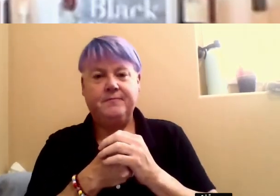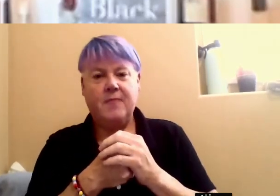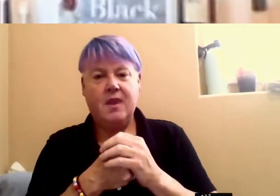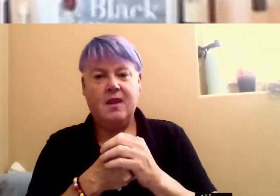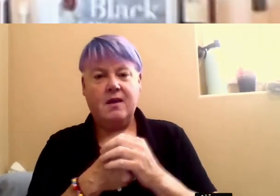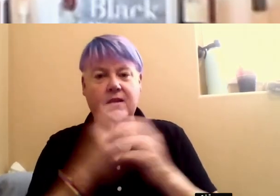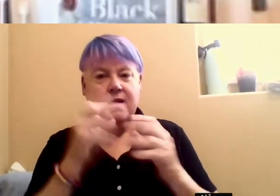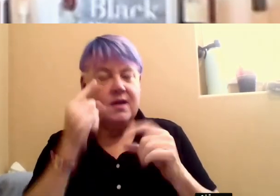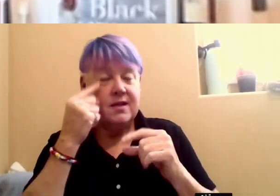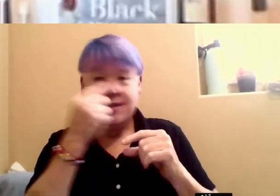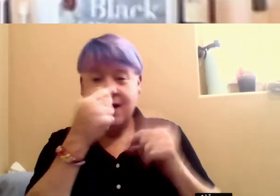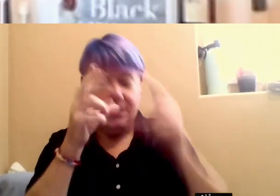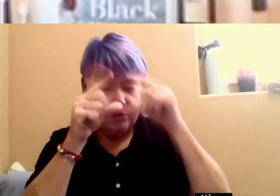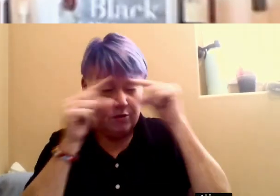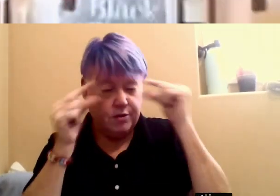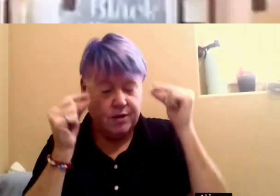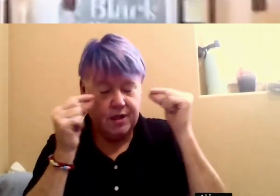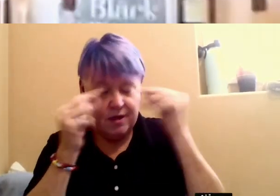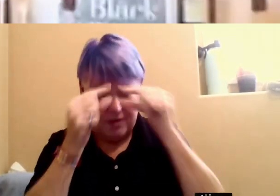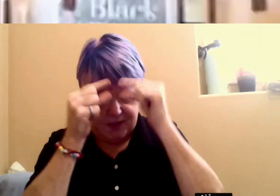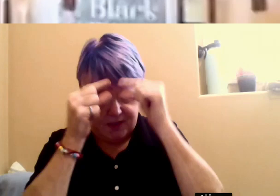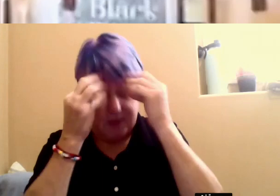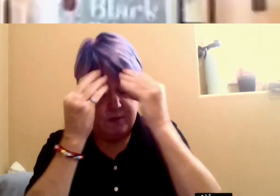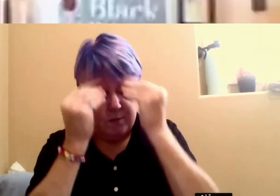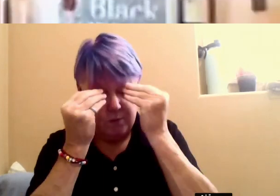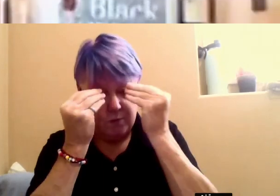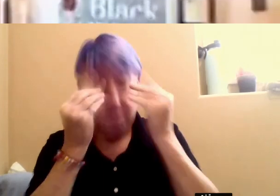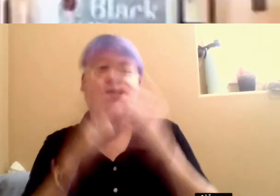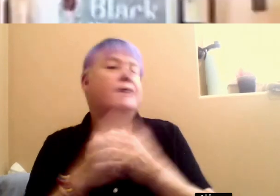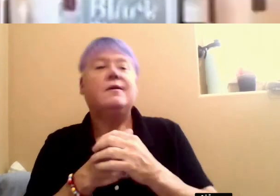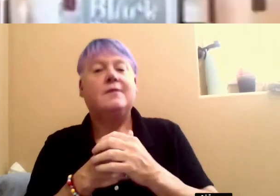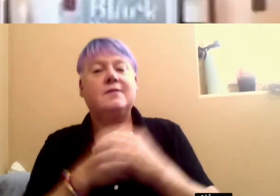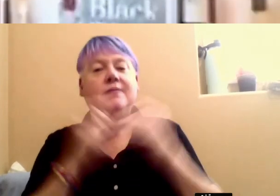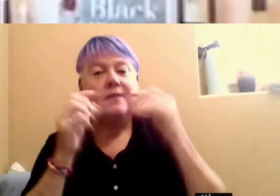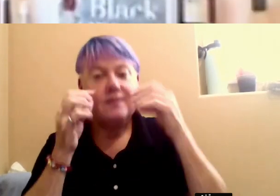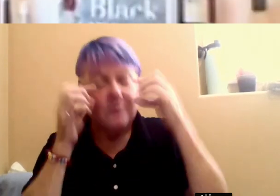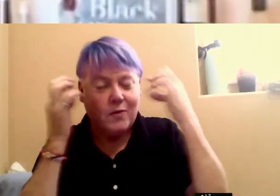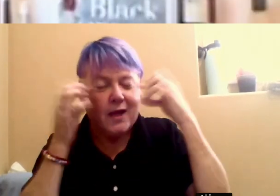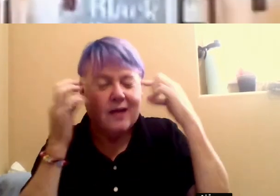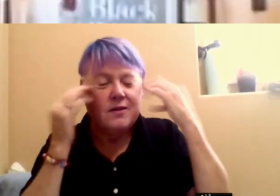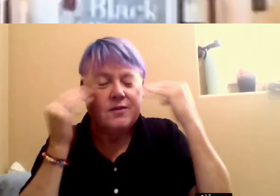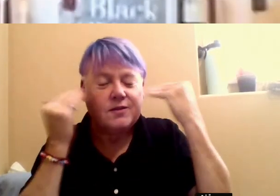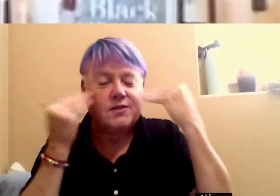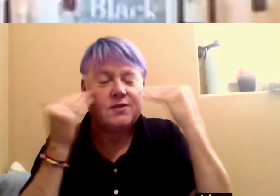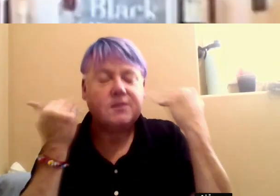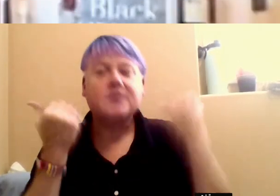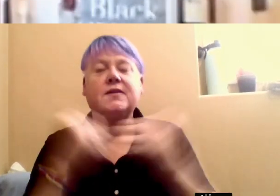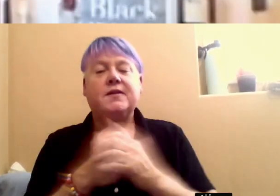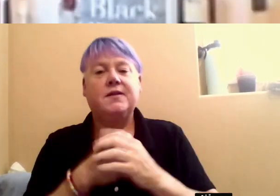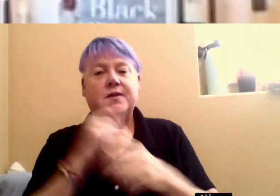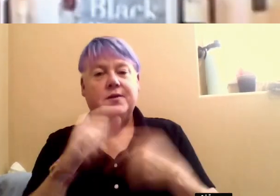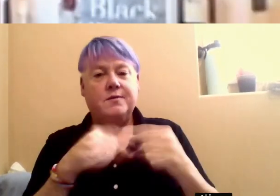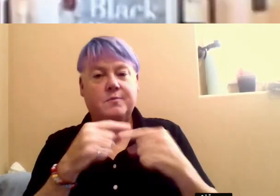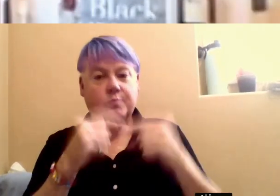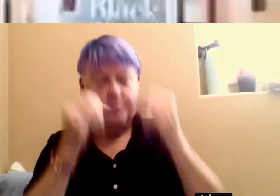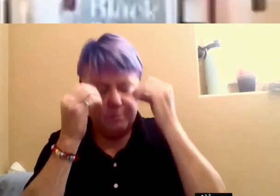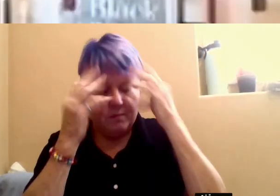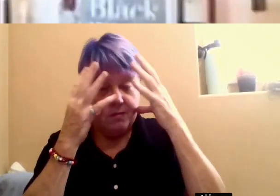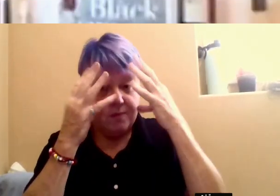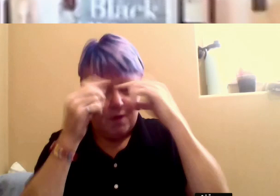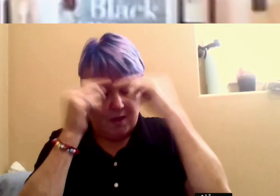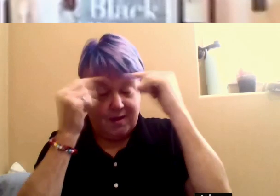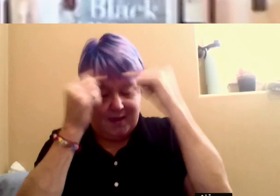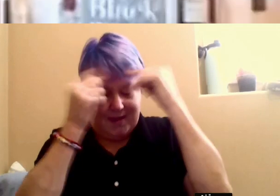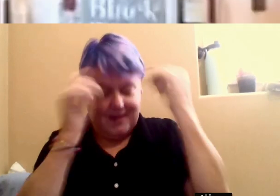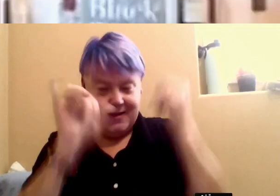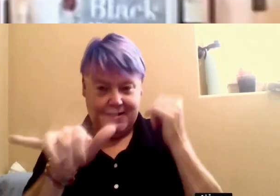are narrowed, eyebrows collapsed, sending wrinkles across his forehead. When his eyebrows are relaxed, the lines remain. I